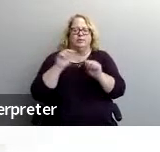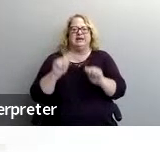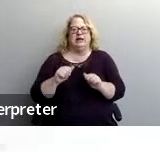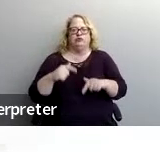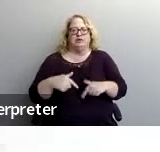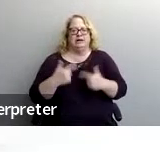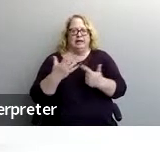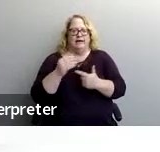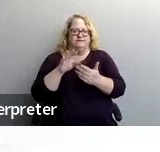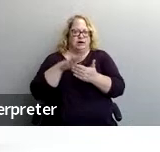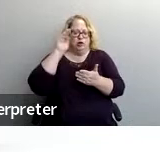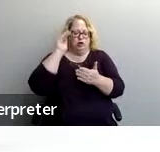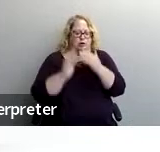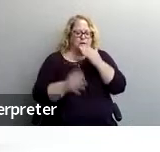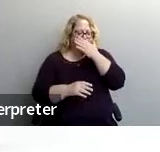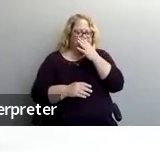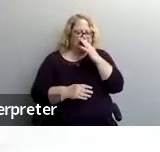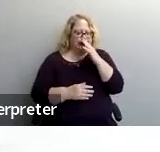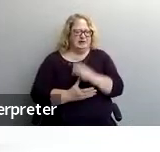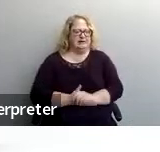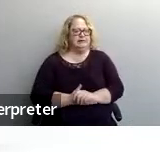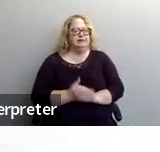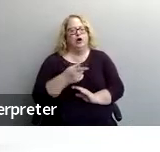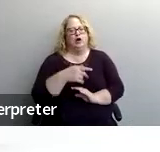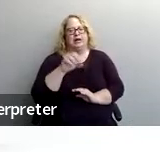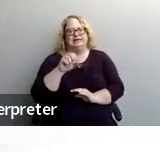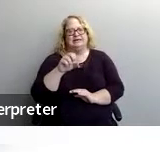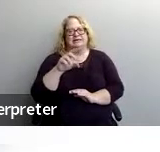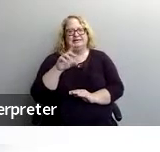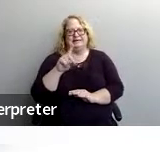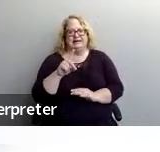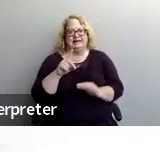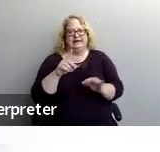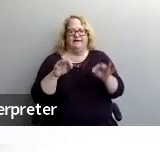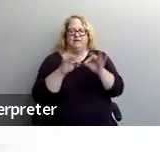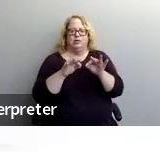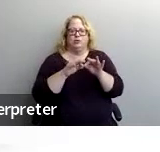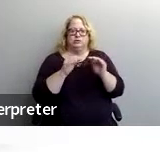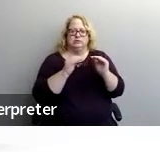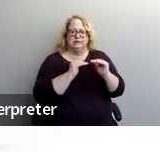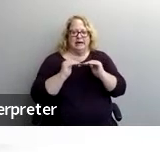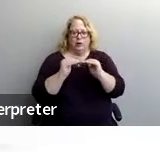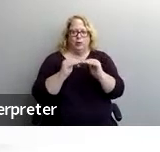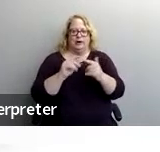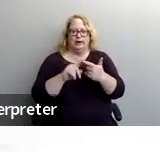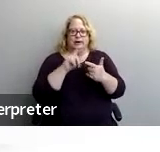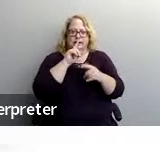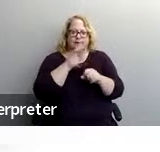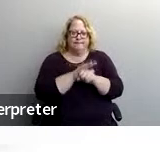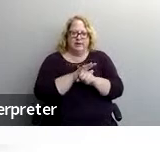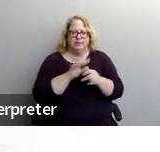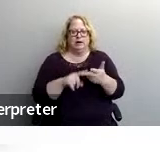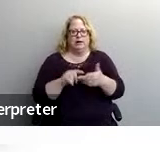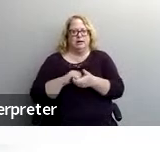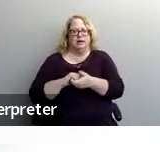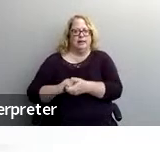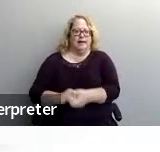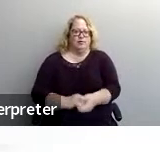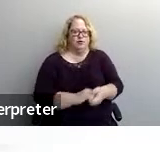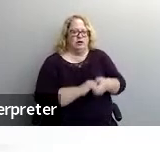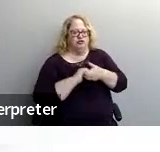please. And then on the screen are our SSD values, equity, commitment, and